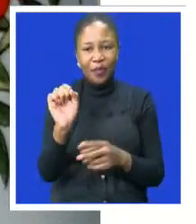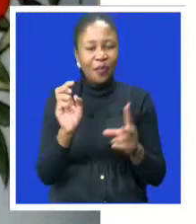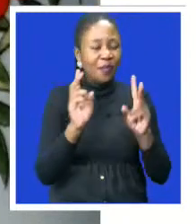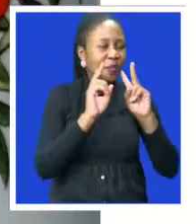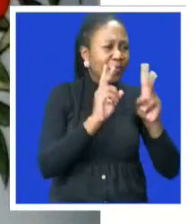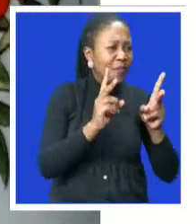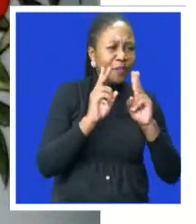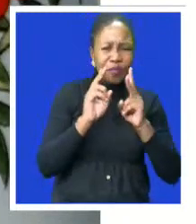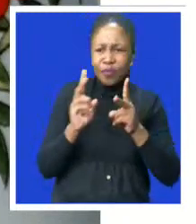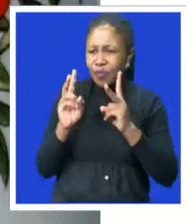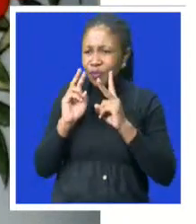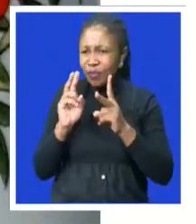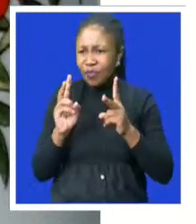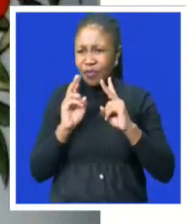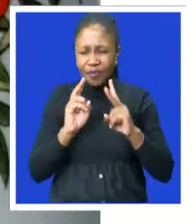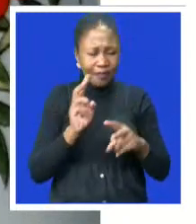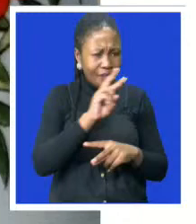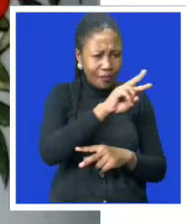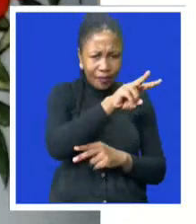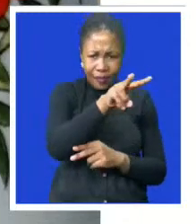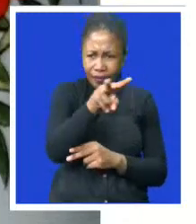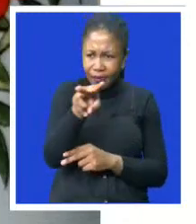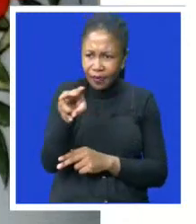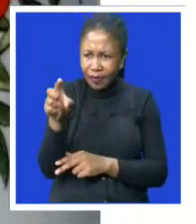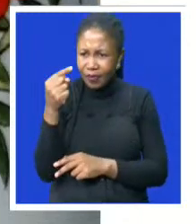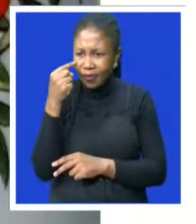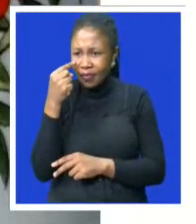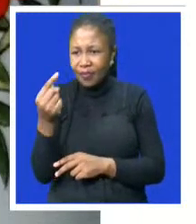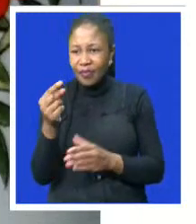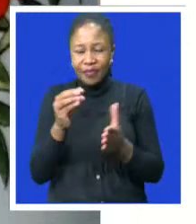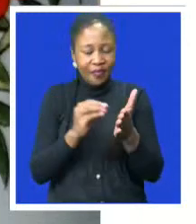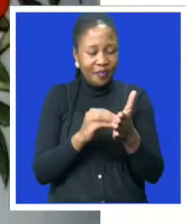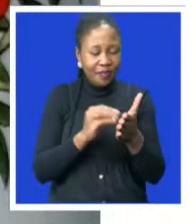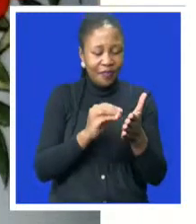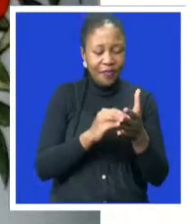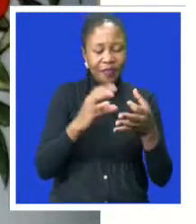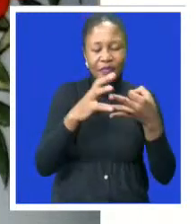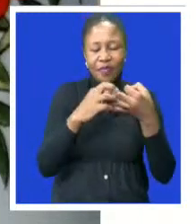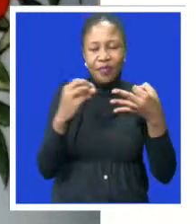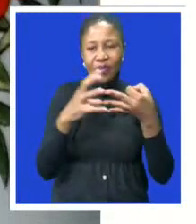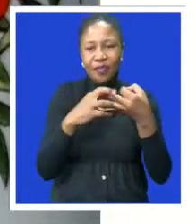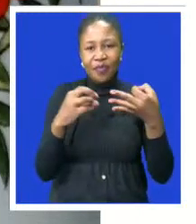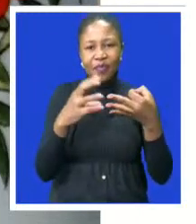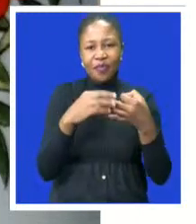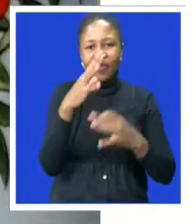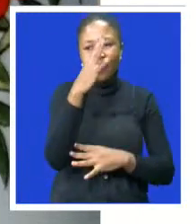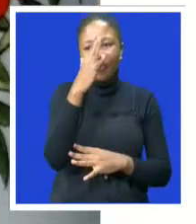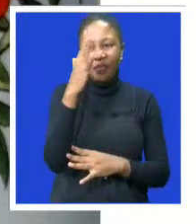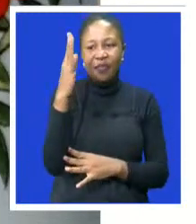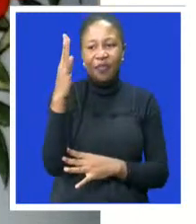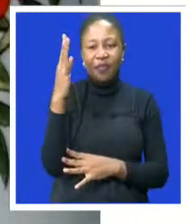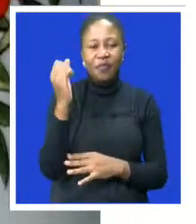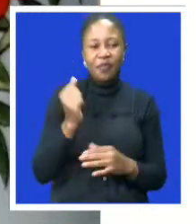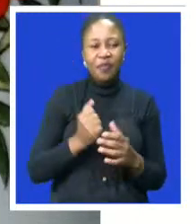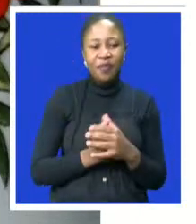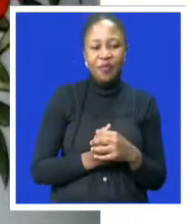never planted. Some, even those that were planted by your parents. But your parents cannot make